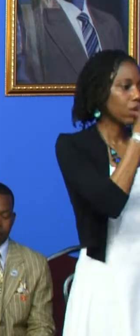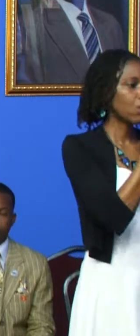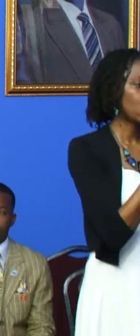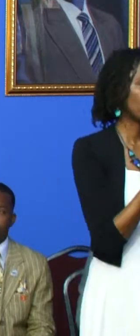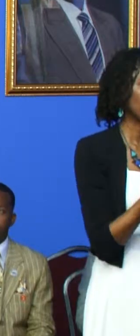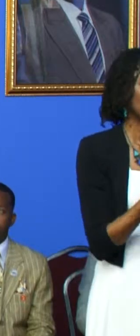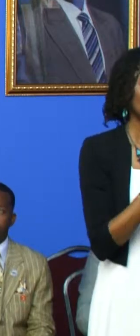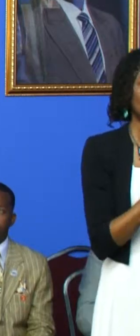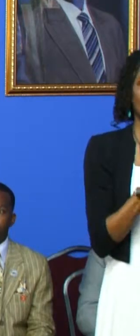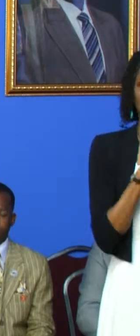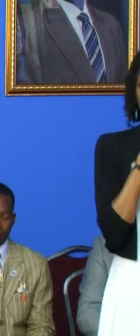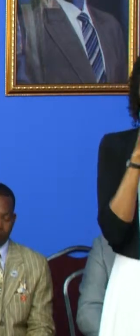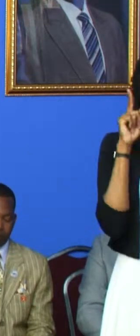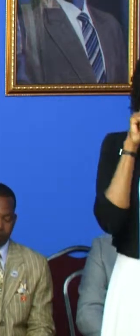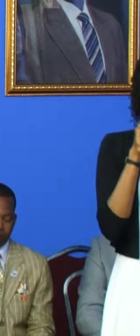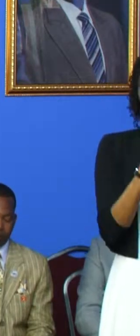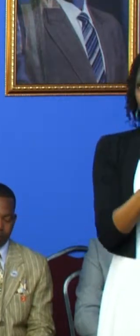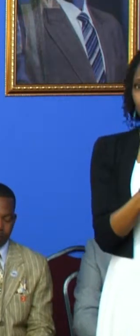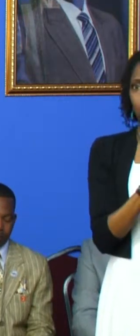me.